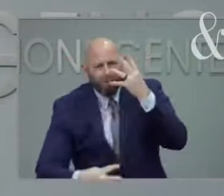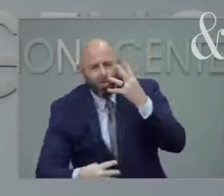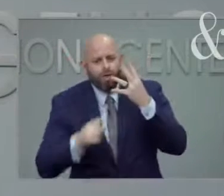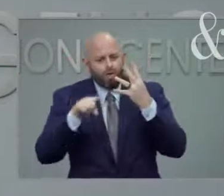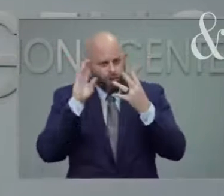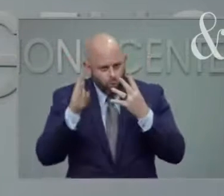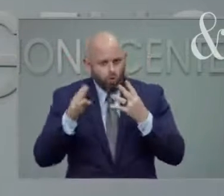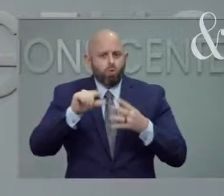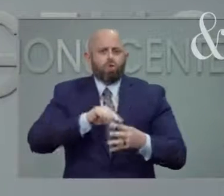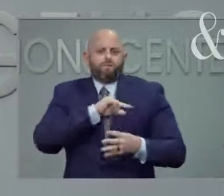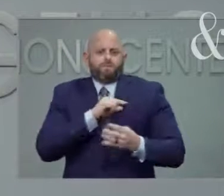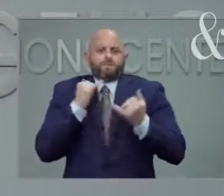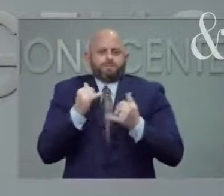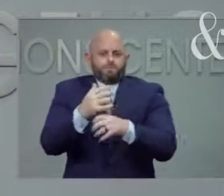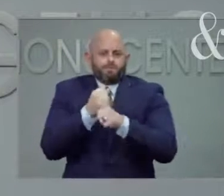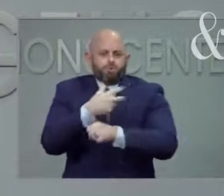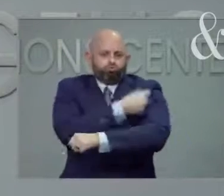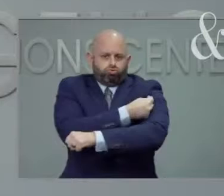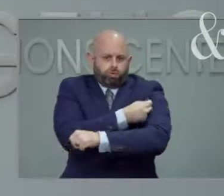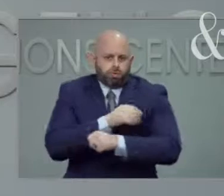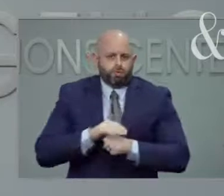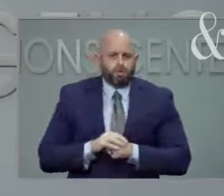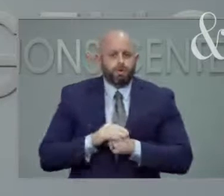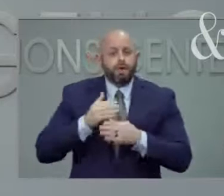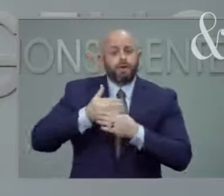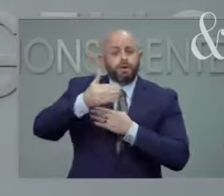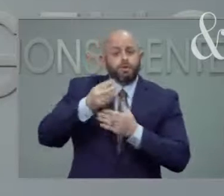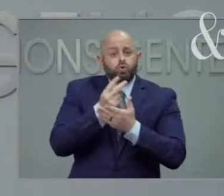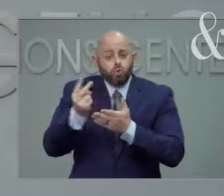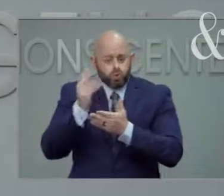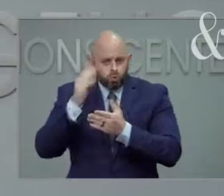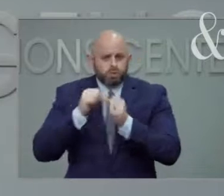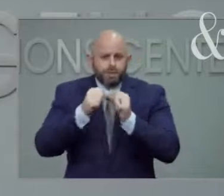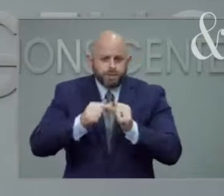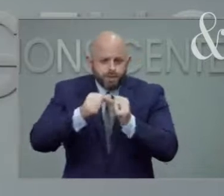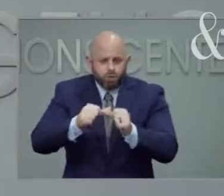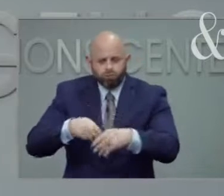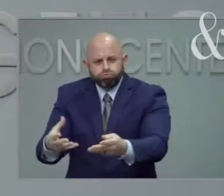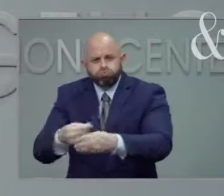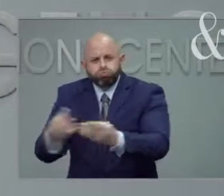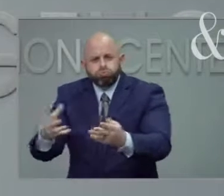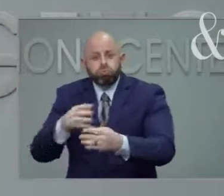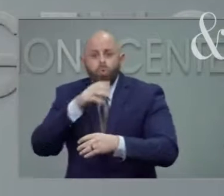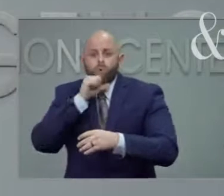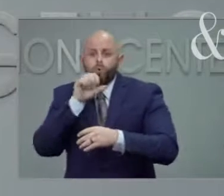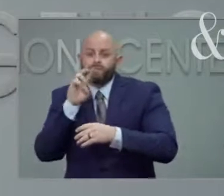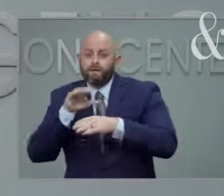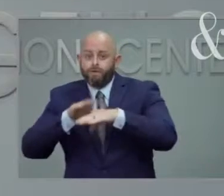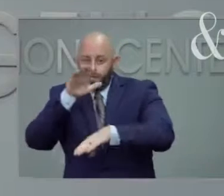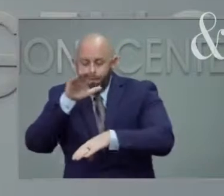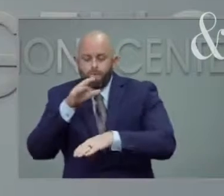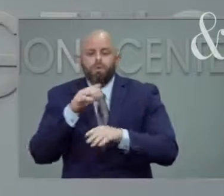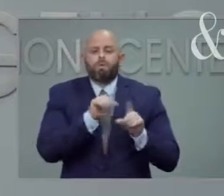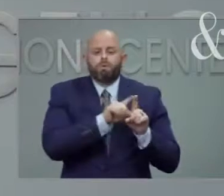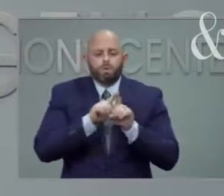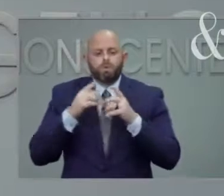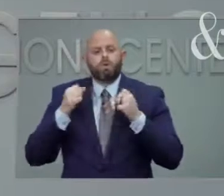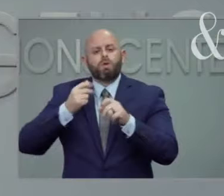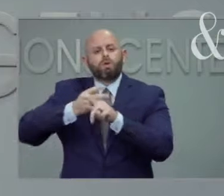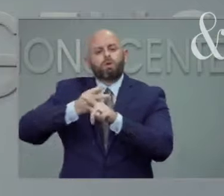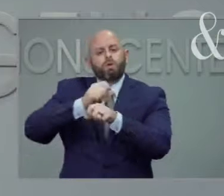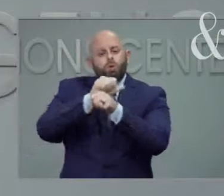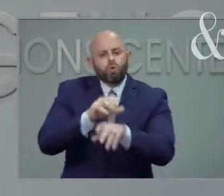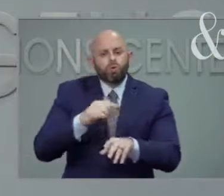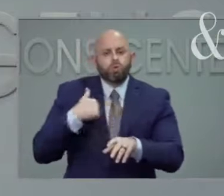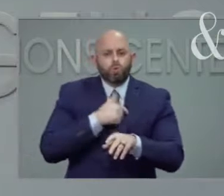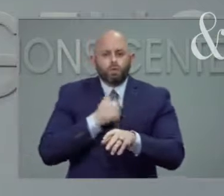shot. Over the next 2 weeks, we will continue to vaccinate those 65 and older and healthcare workers, as we also work with